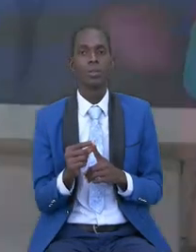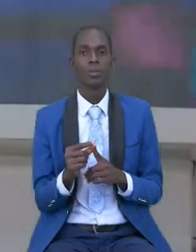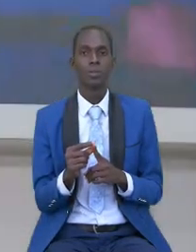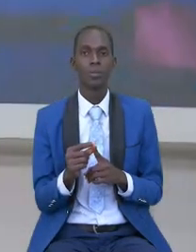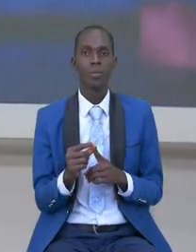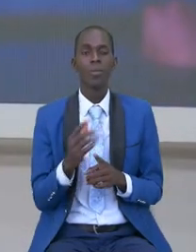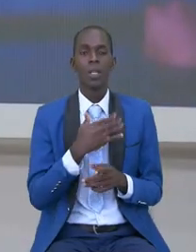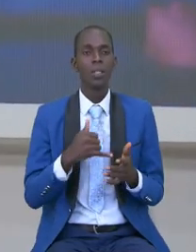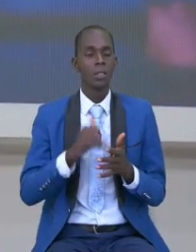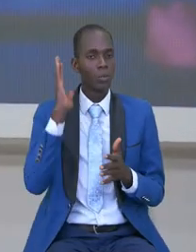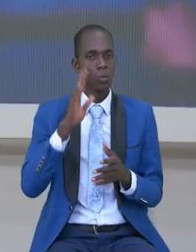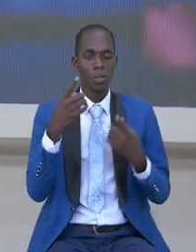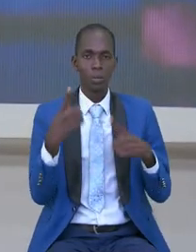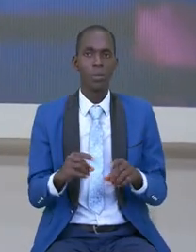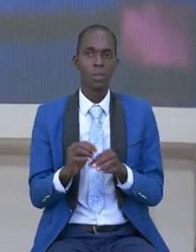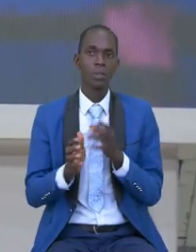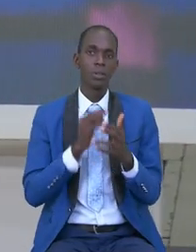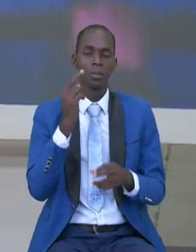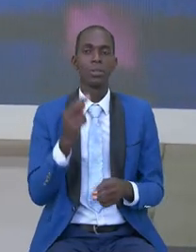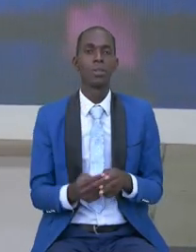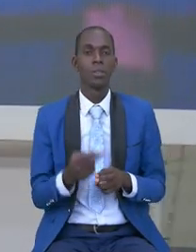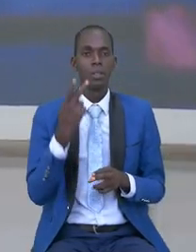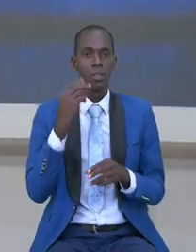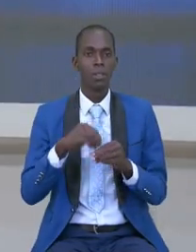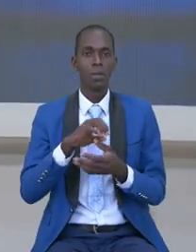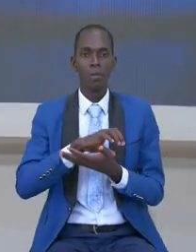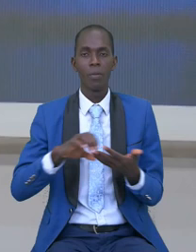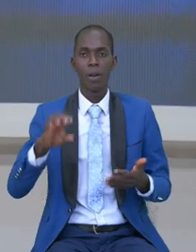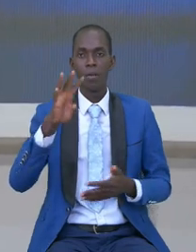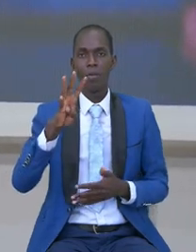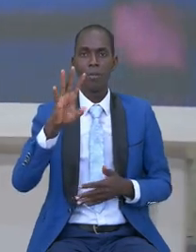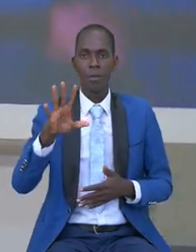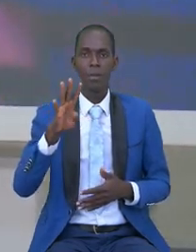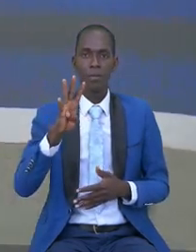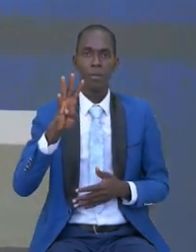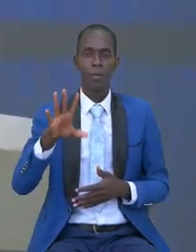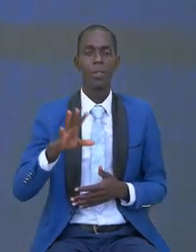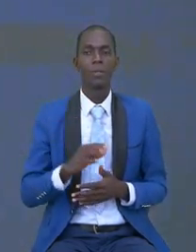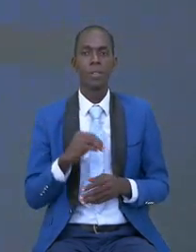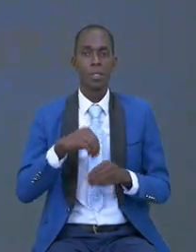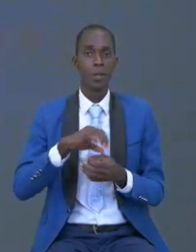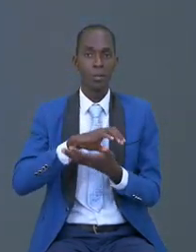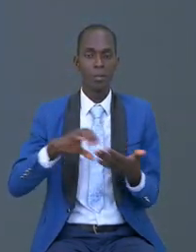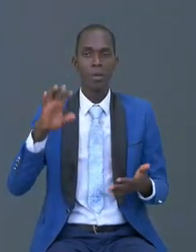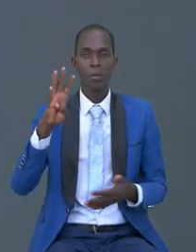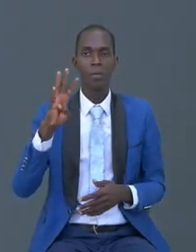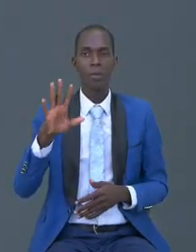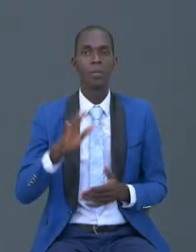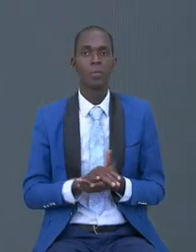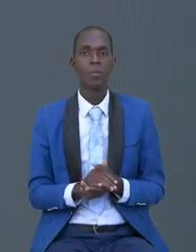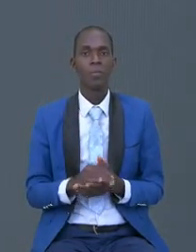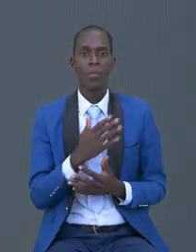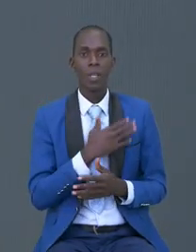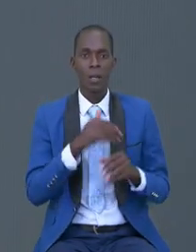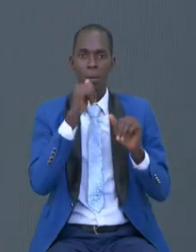And it will be. Look at verse 45. In verse 45, and